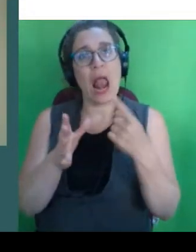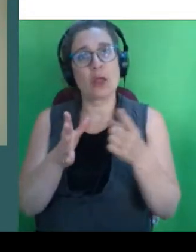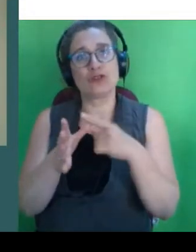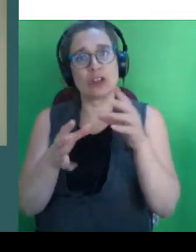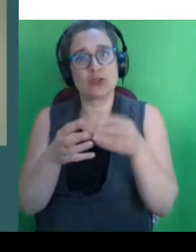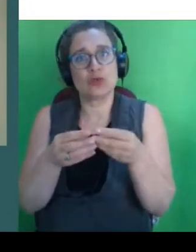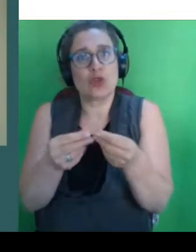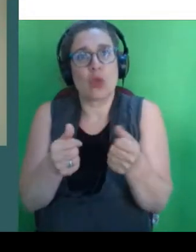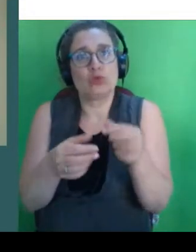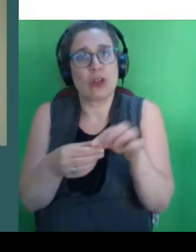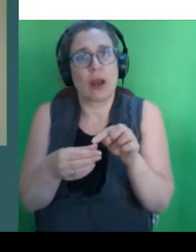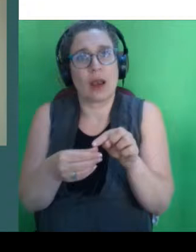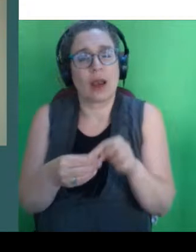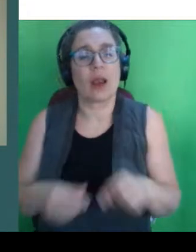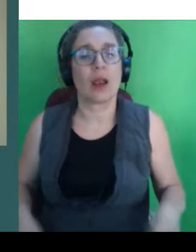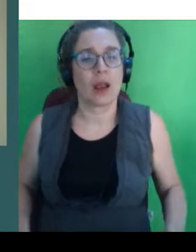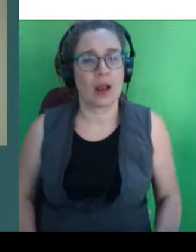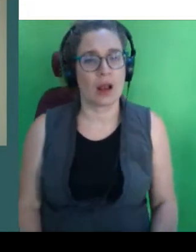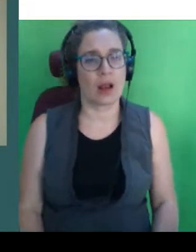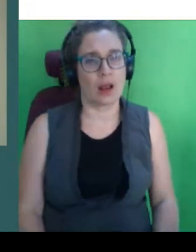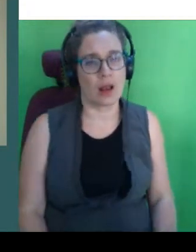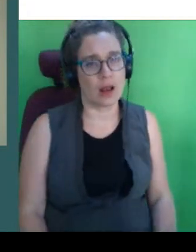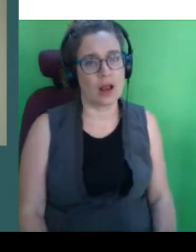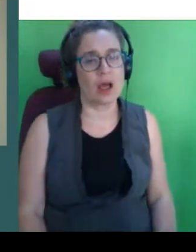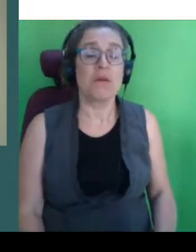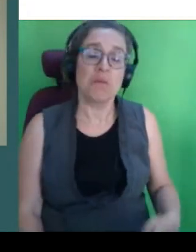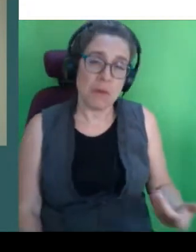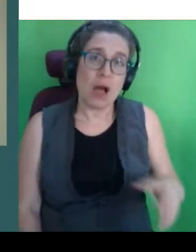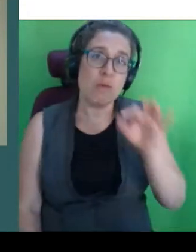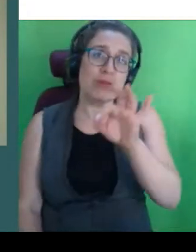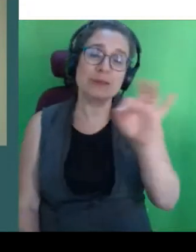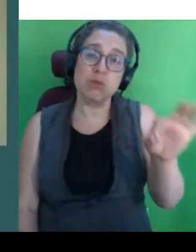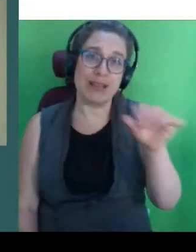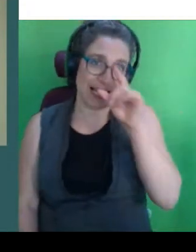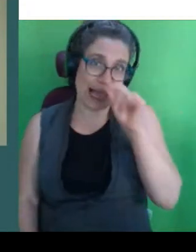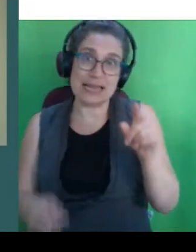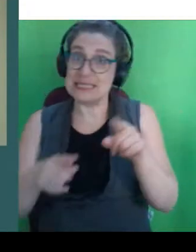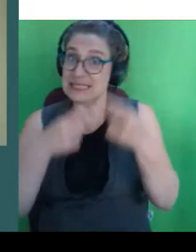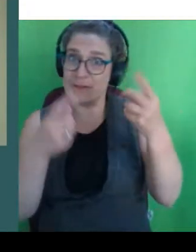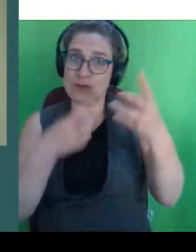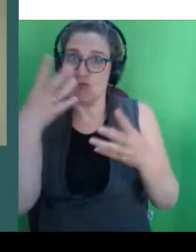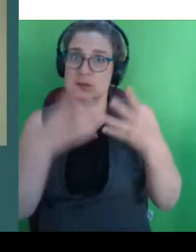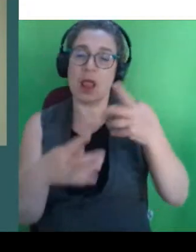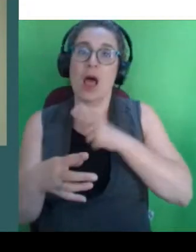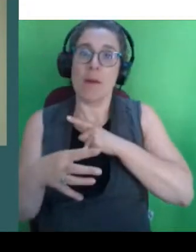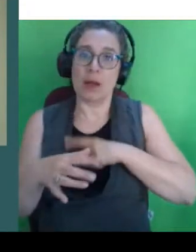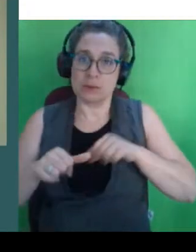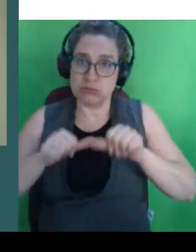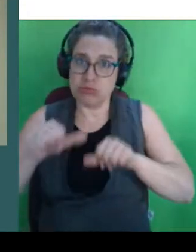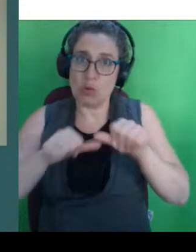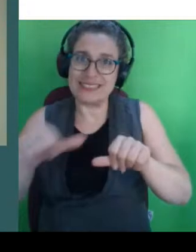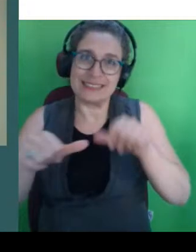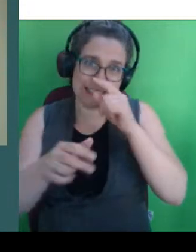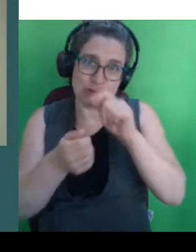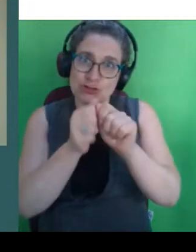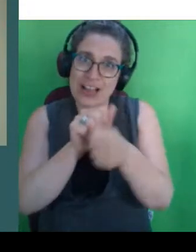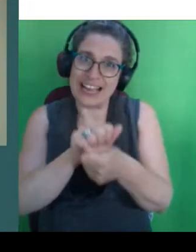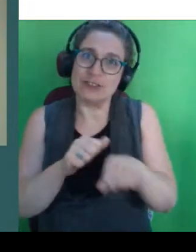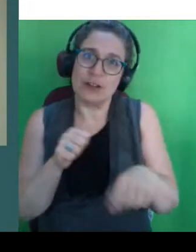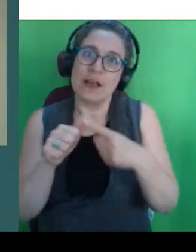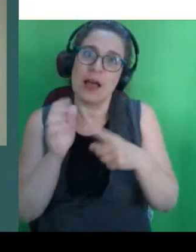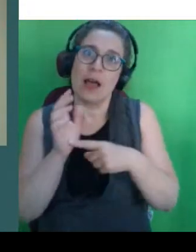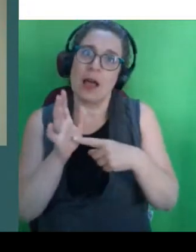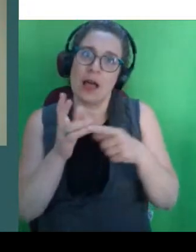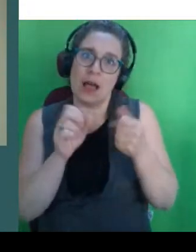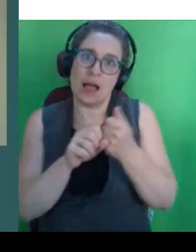So prick to prick can give different results because processing can change the allergens. So you may